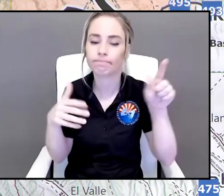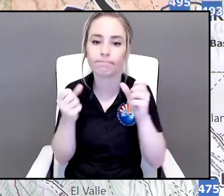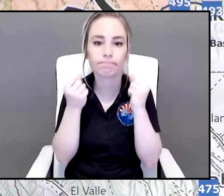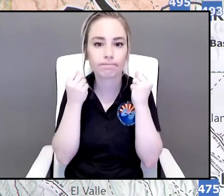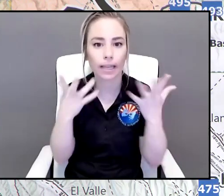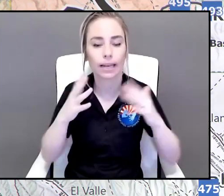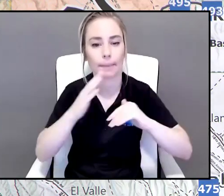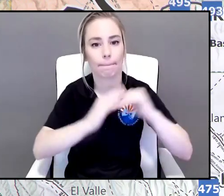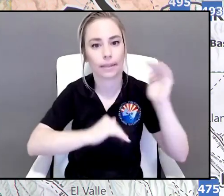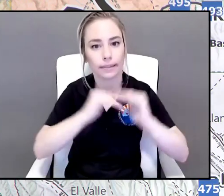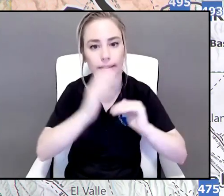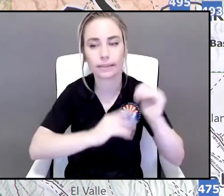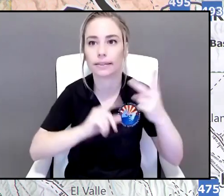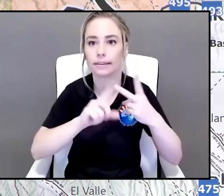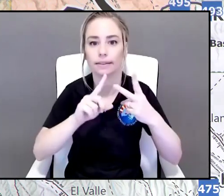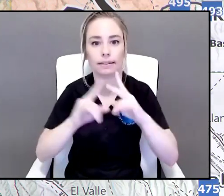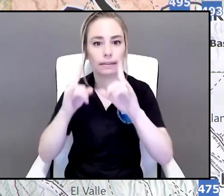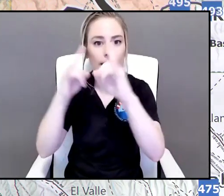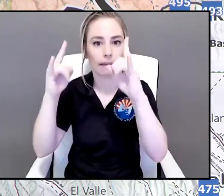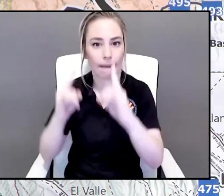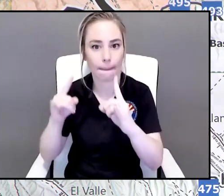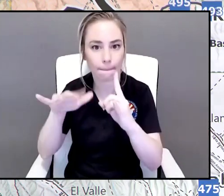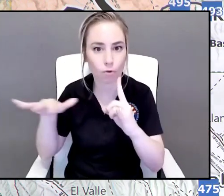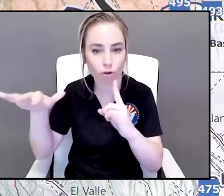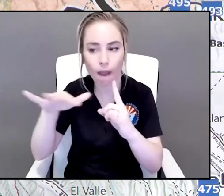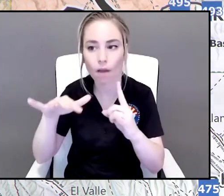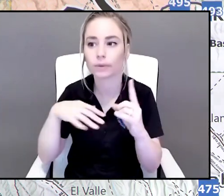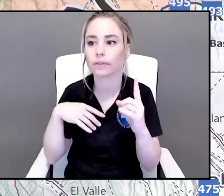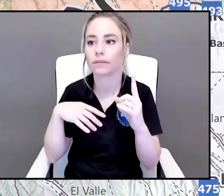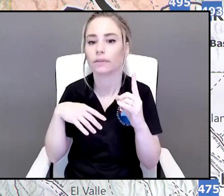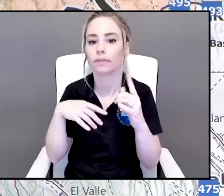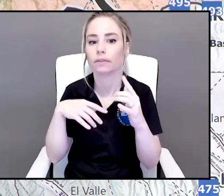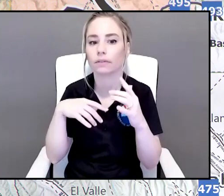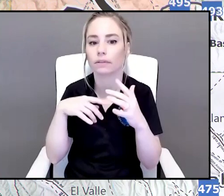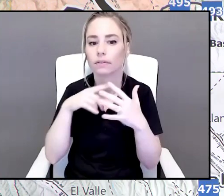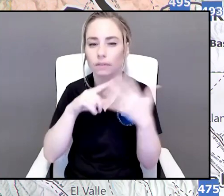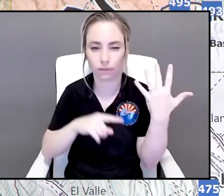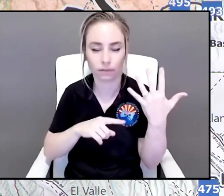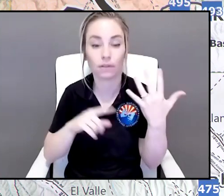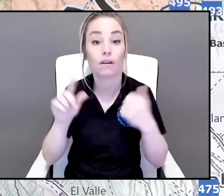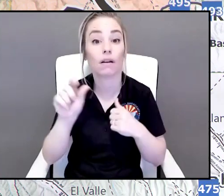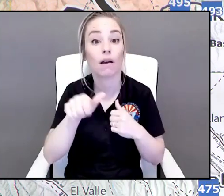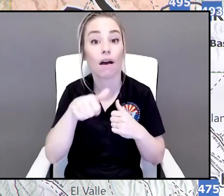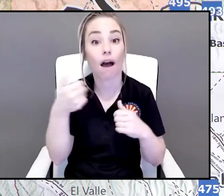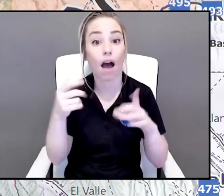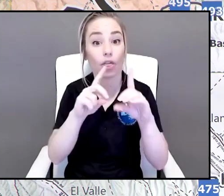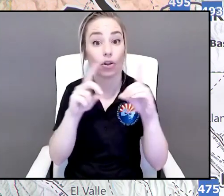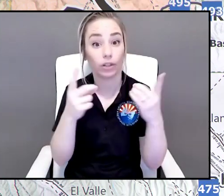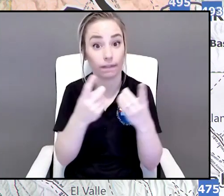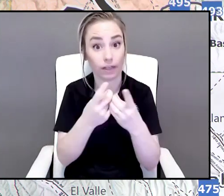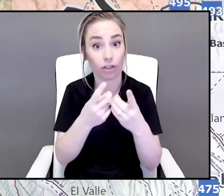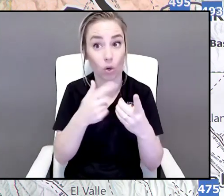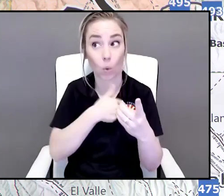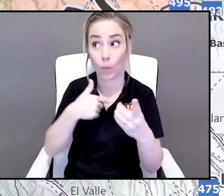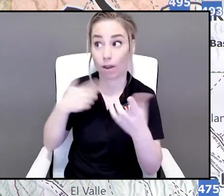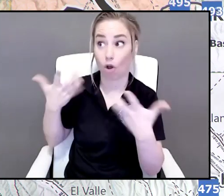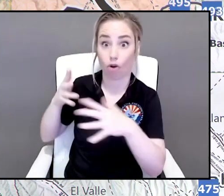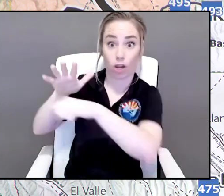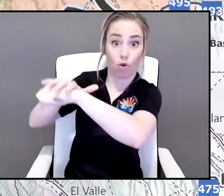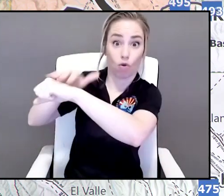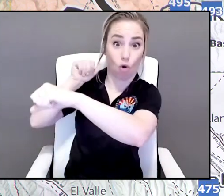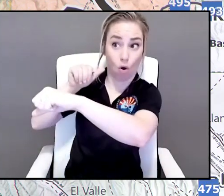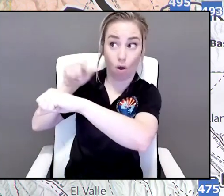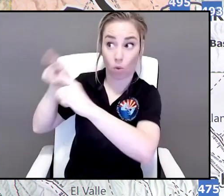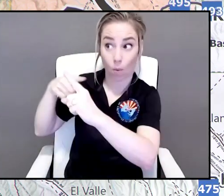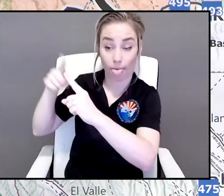there, a lot of campgrounds. We got another division on order. As soon as they get in, we'll start getting more